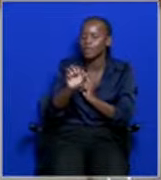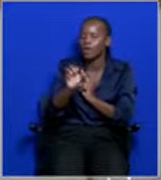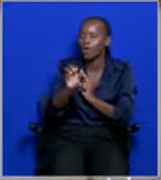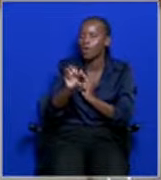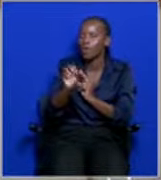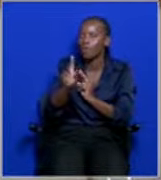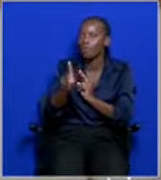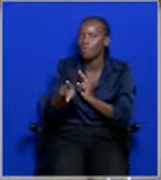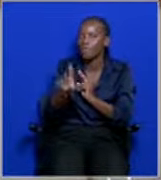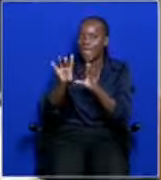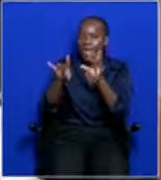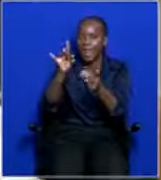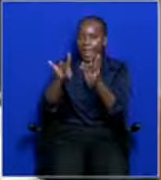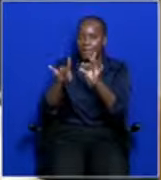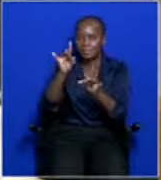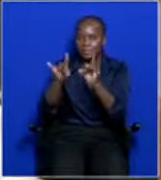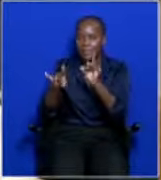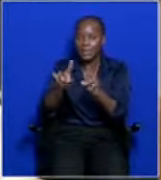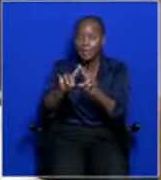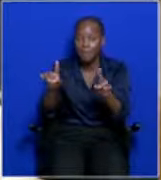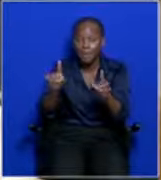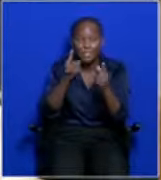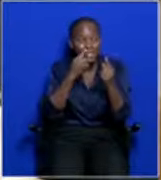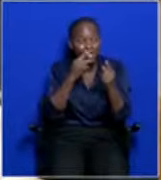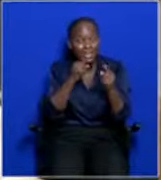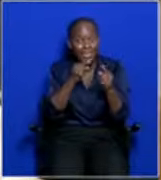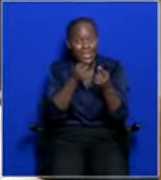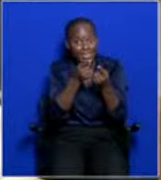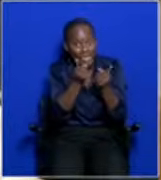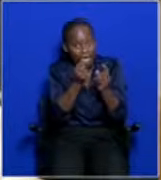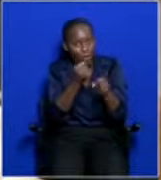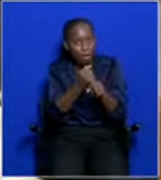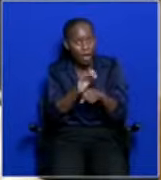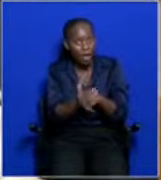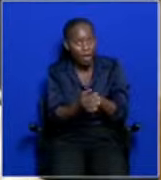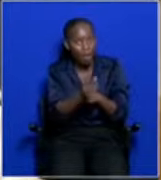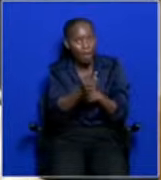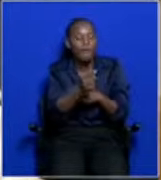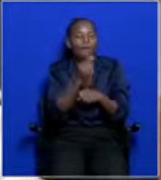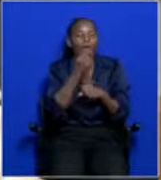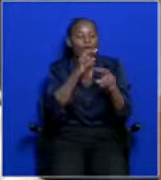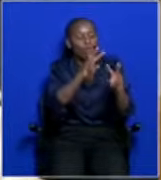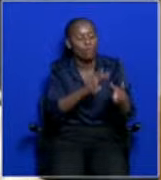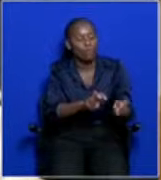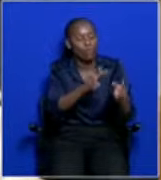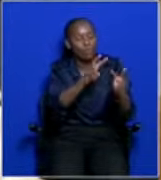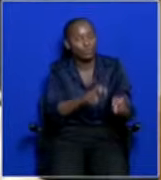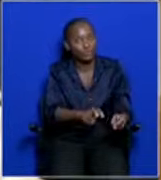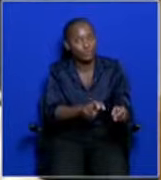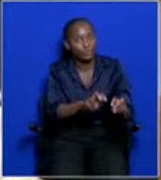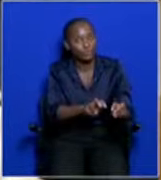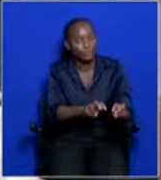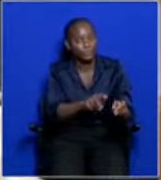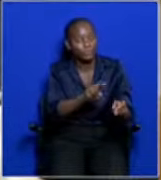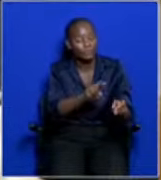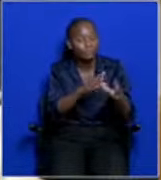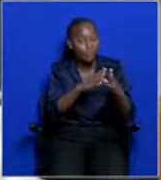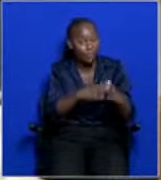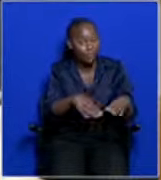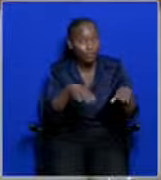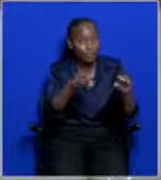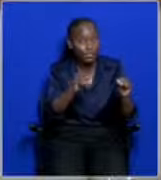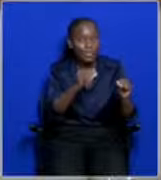all investigations and then simultaneously issue the negative report or positive report, as the case may